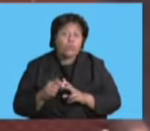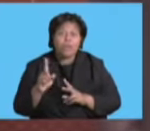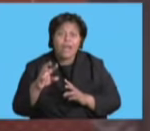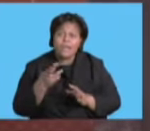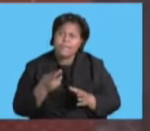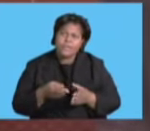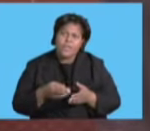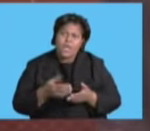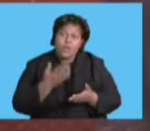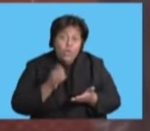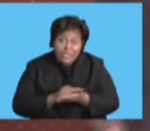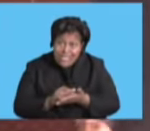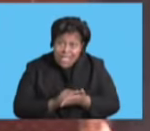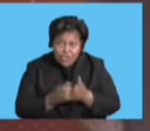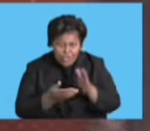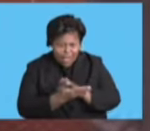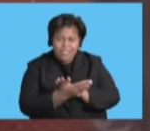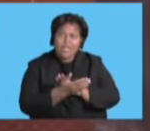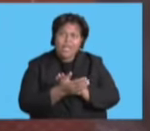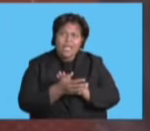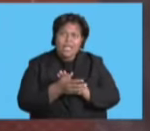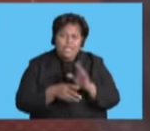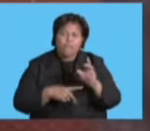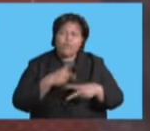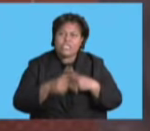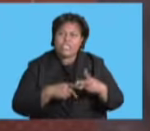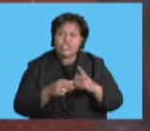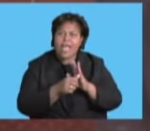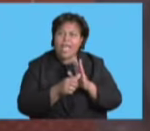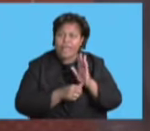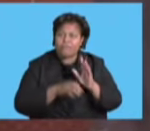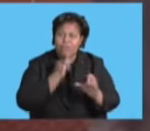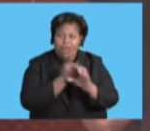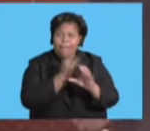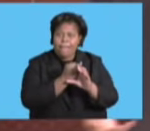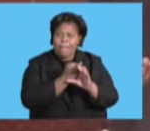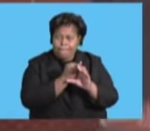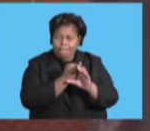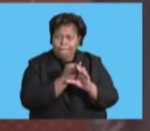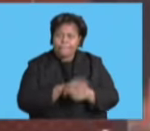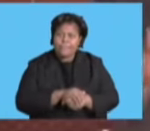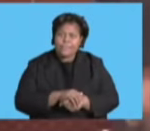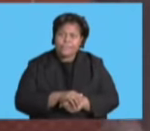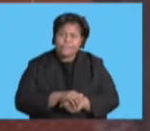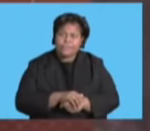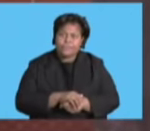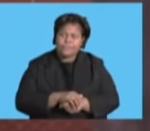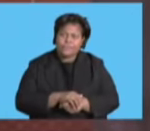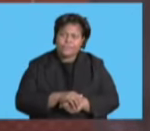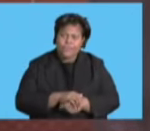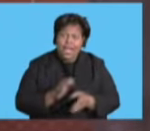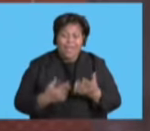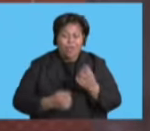under the Criminal Procedure Act, a decree that was also promulgated, and act now unilaterally to use